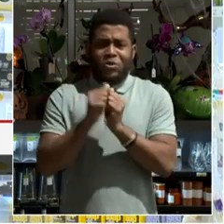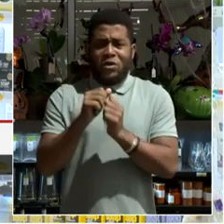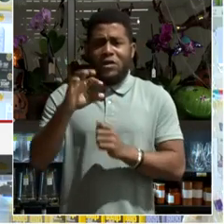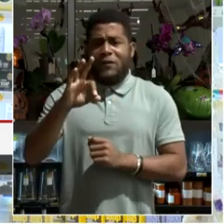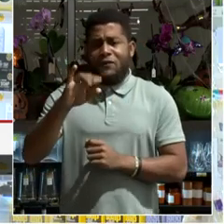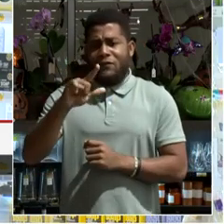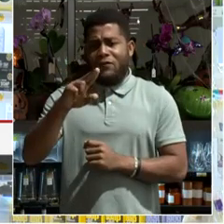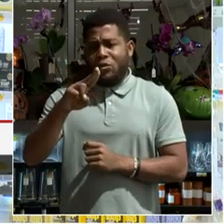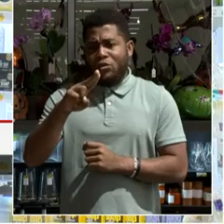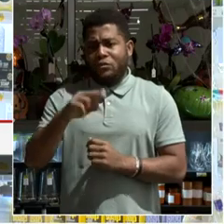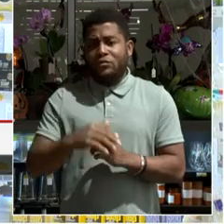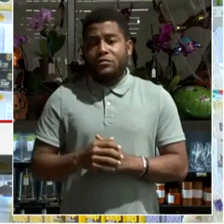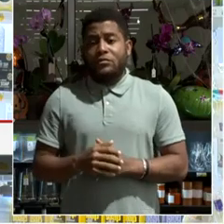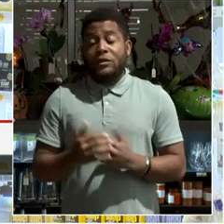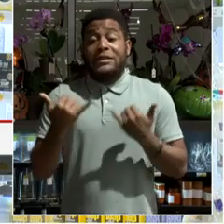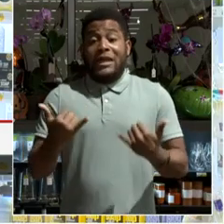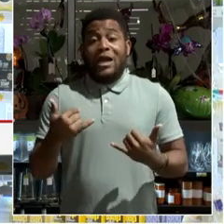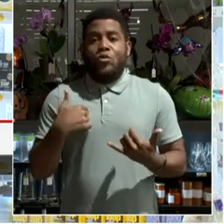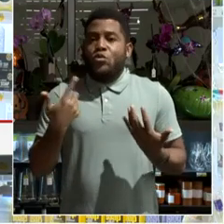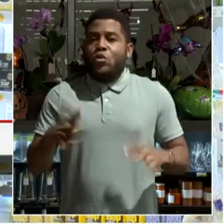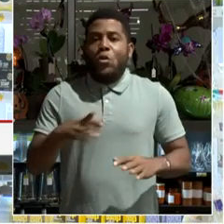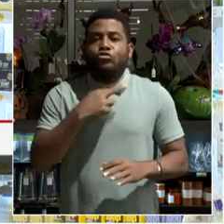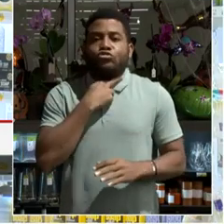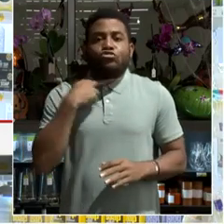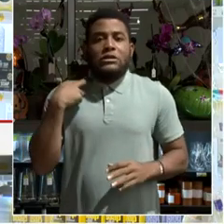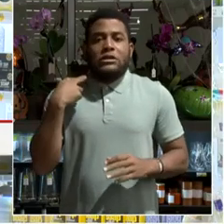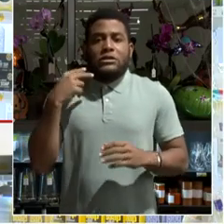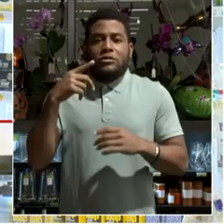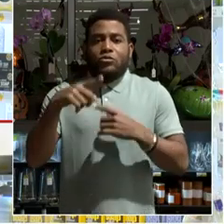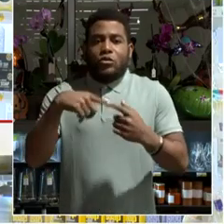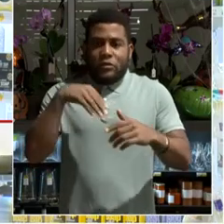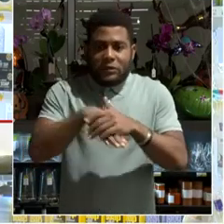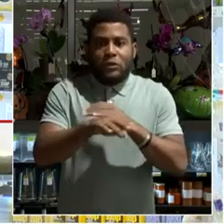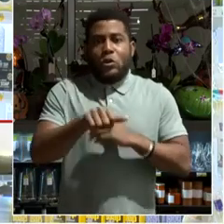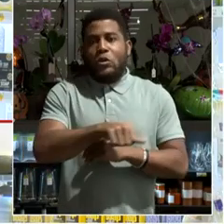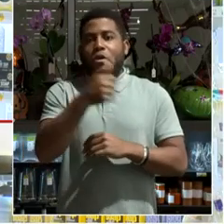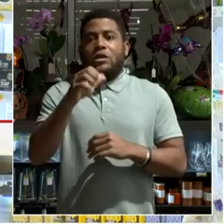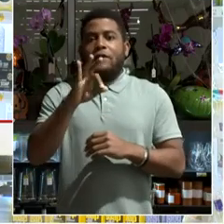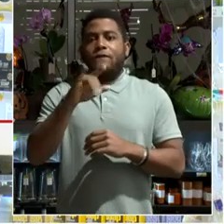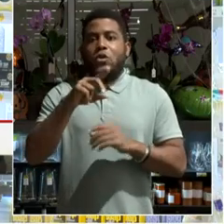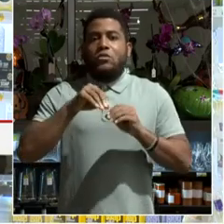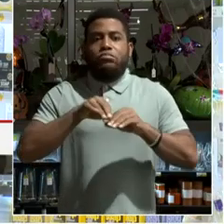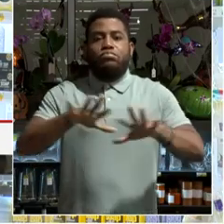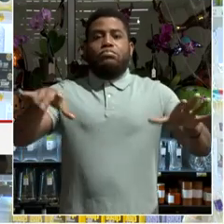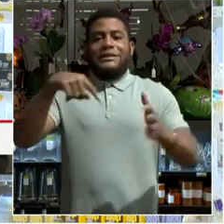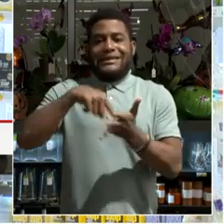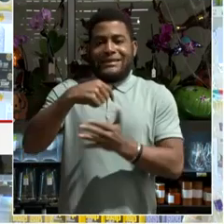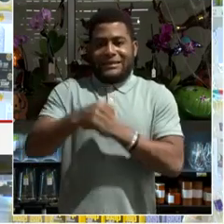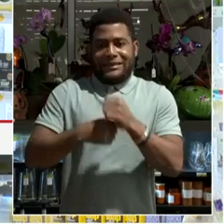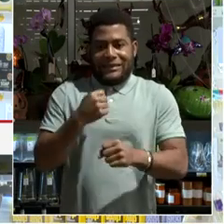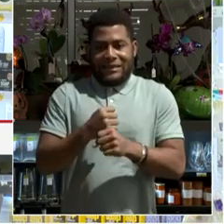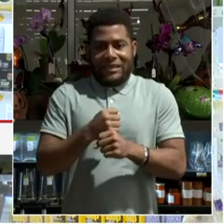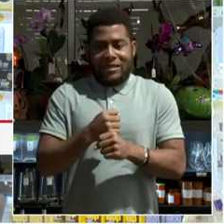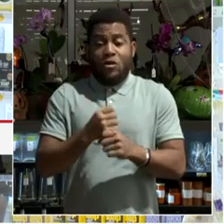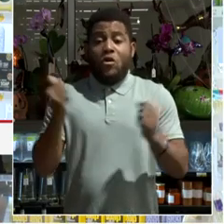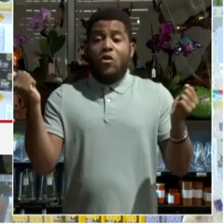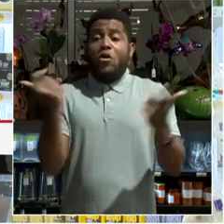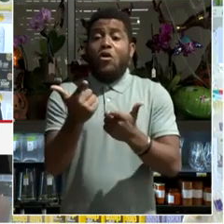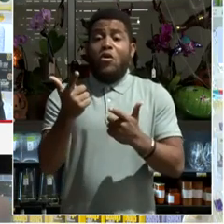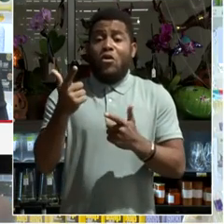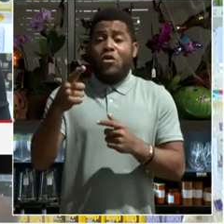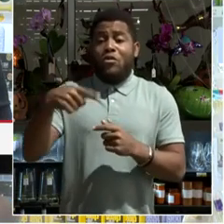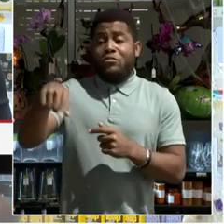into another flu cycle this year, so everyone should be getting their flu shot. And I also want to